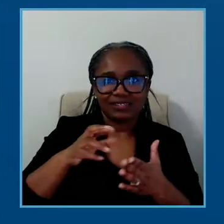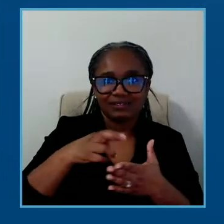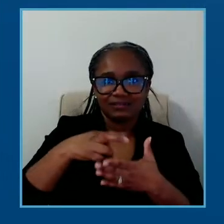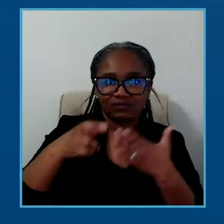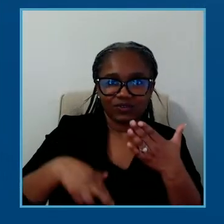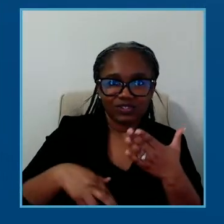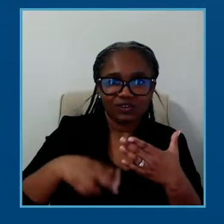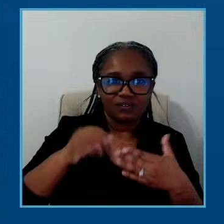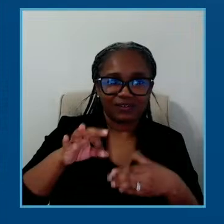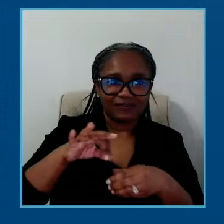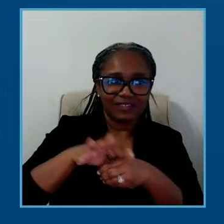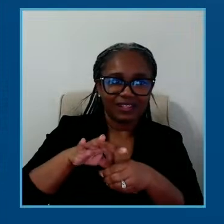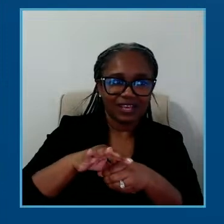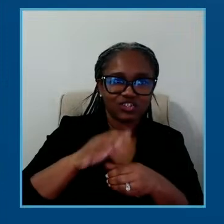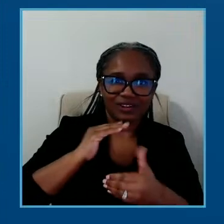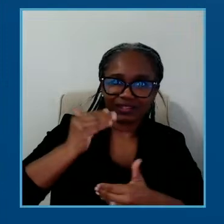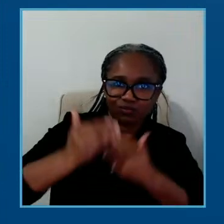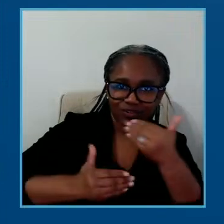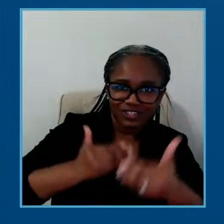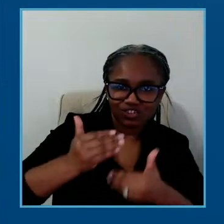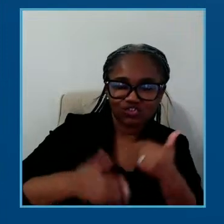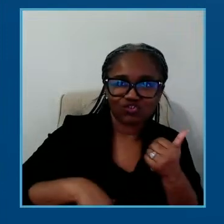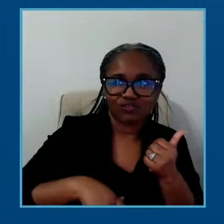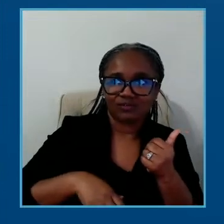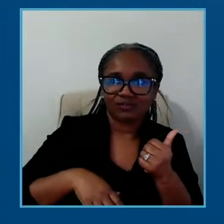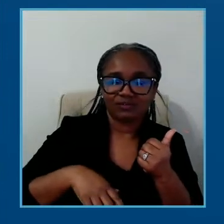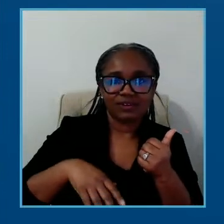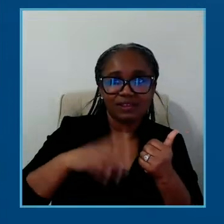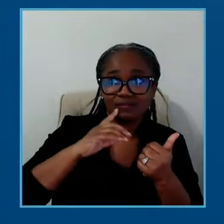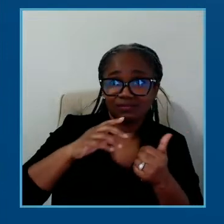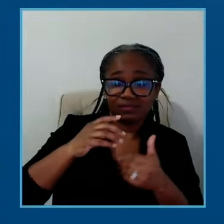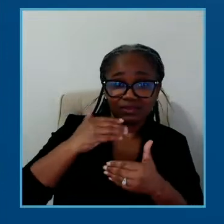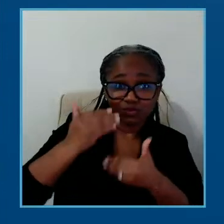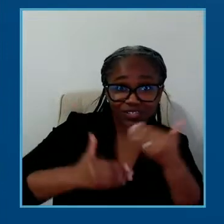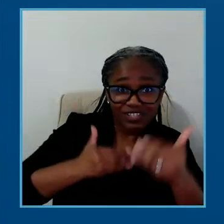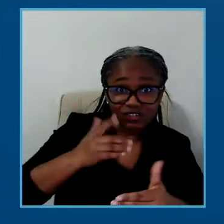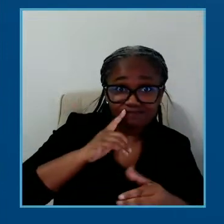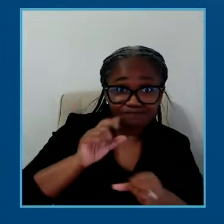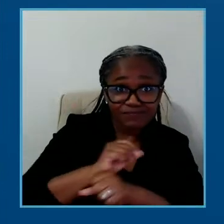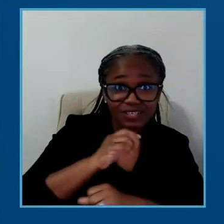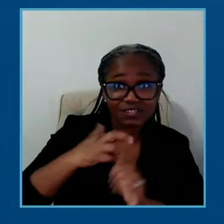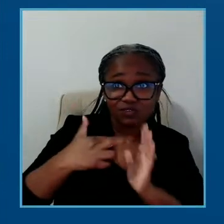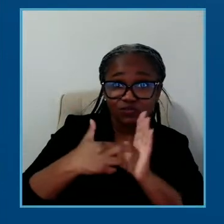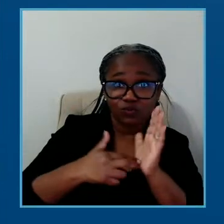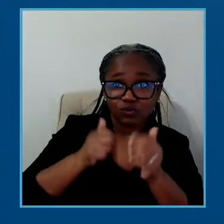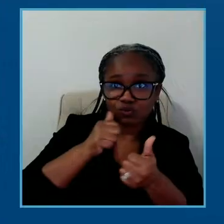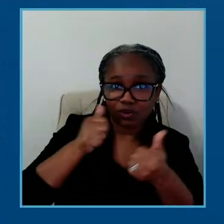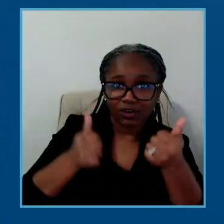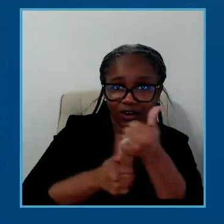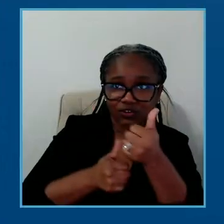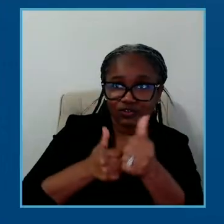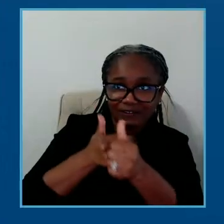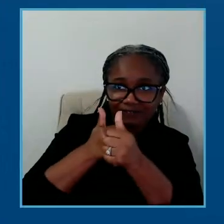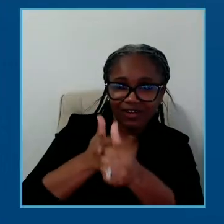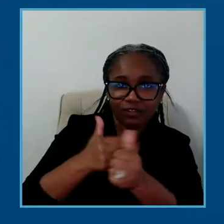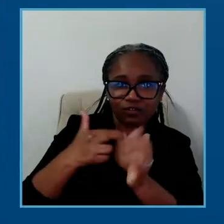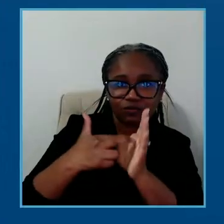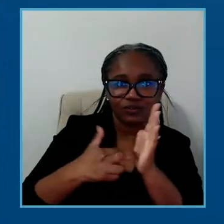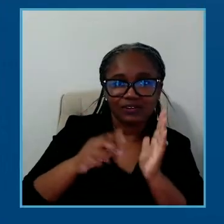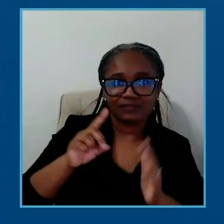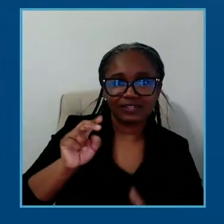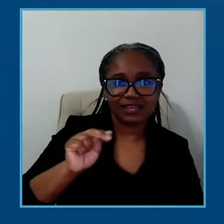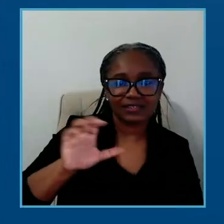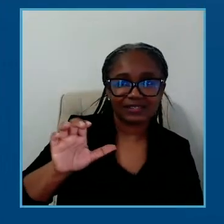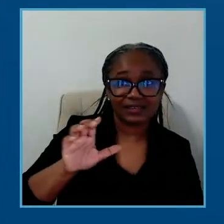then approved by the entire DNC, and the actual conduct of the election was run by the DNC chair in consultation